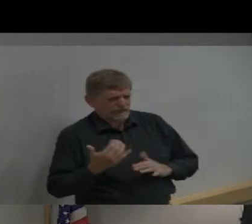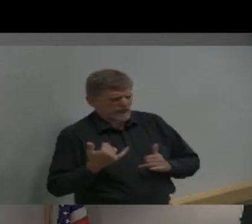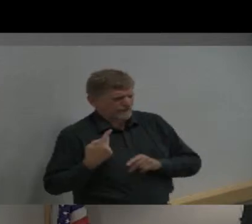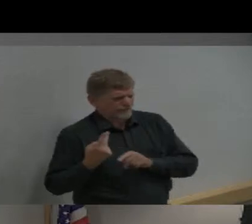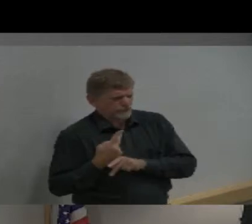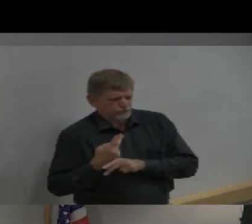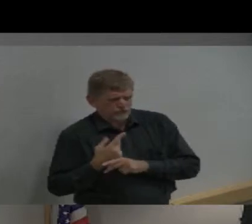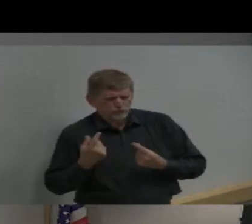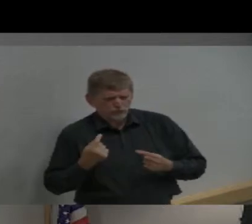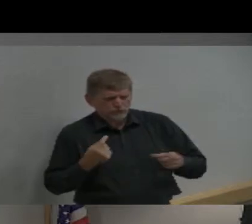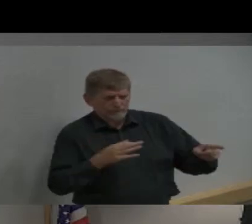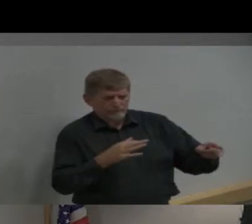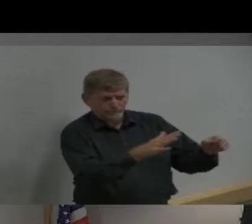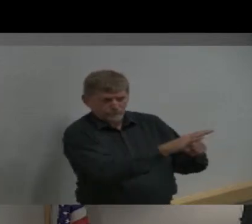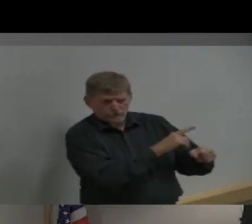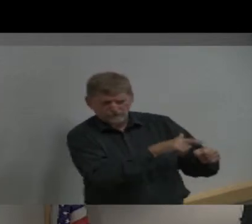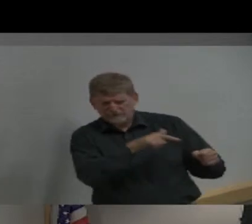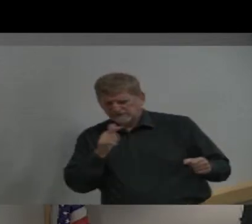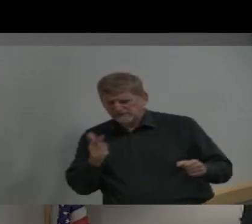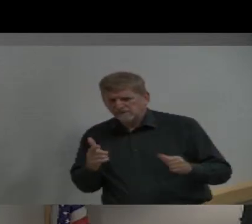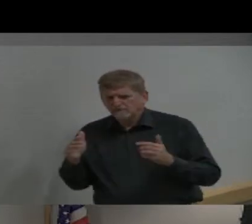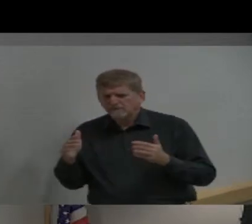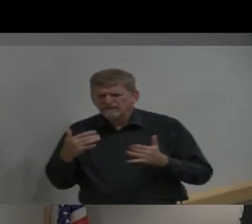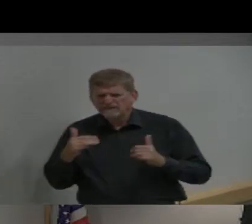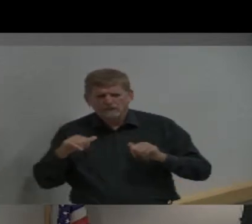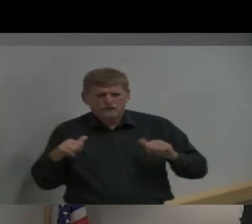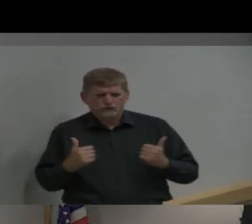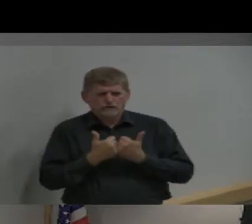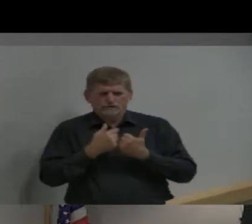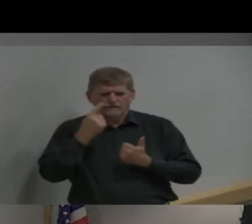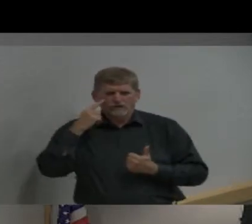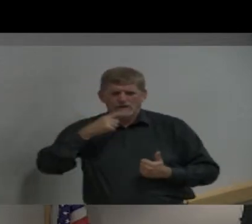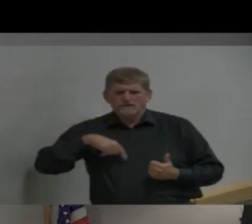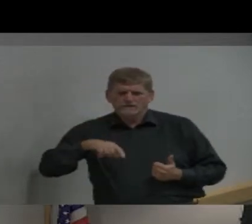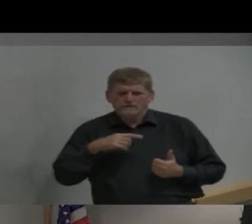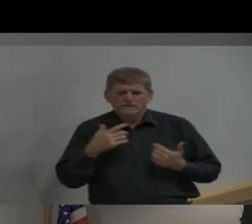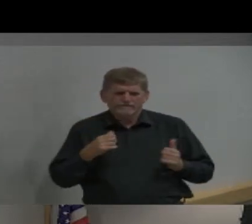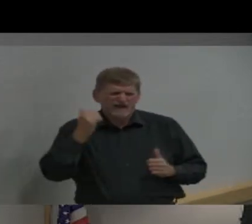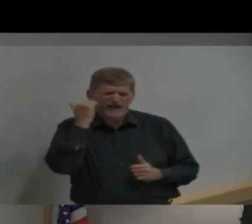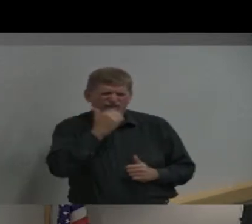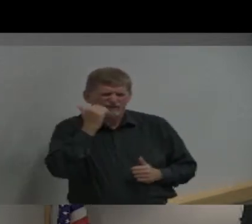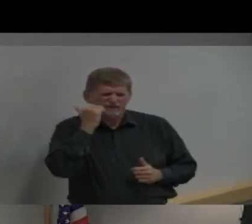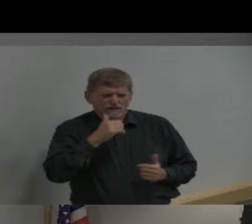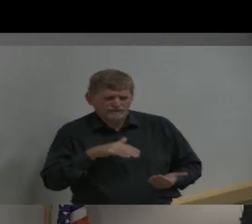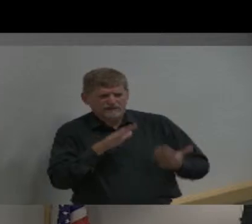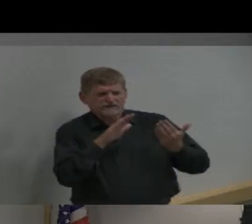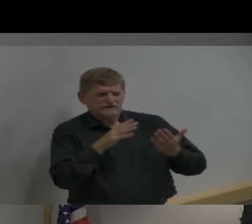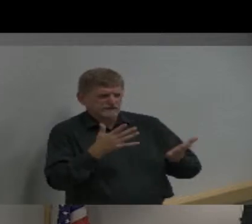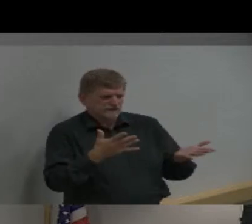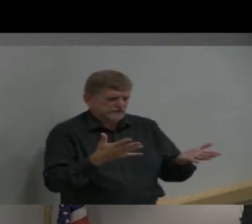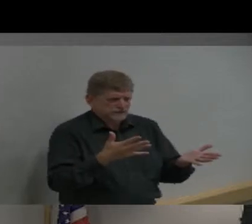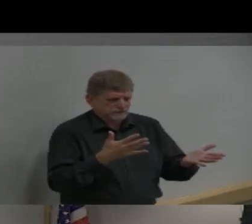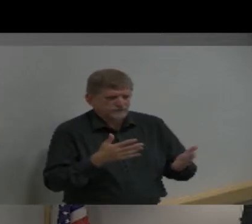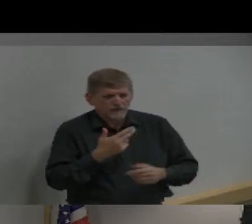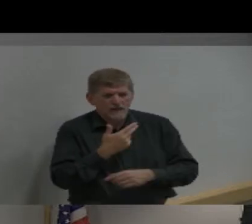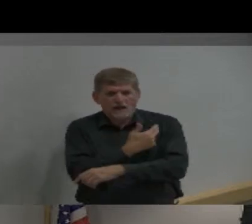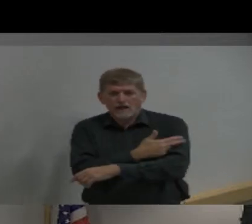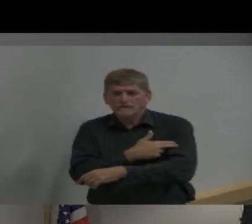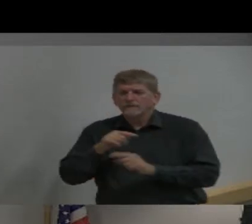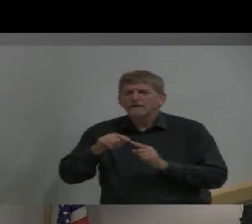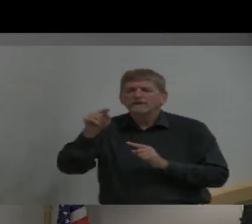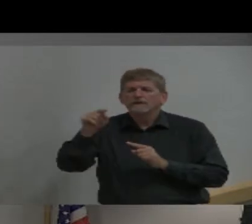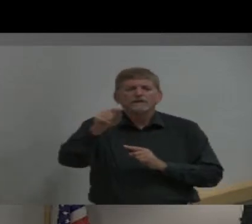a new challenge for us that we're experiencing almost on a daily basis now. So the hospitals, in summary, are